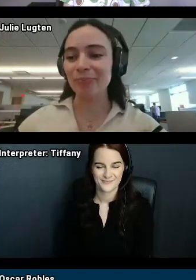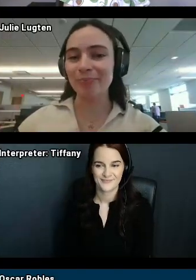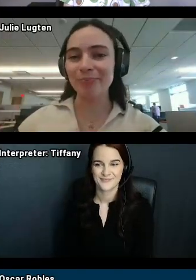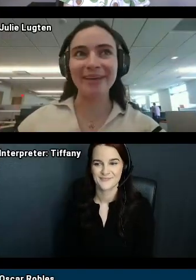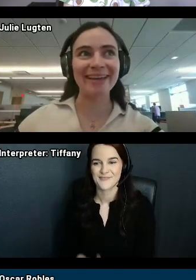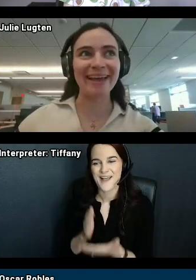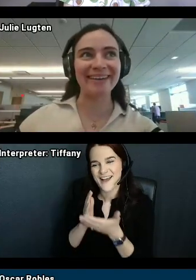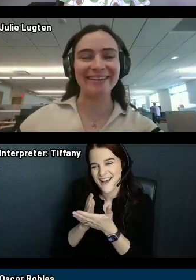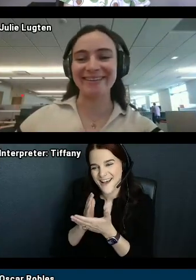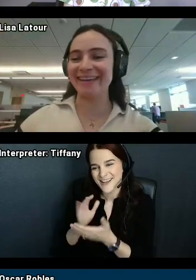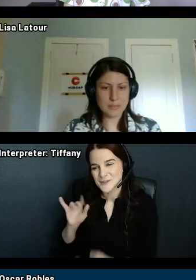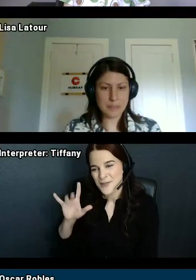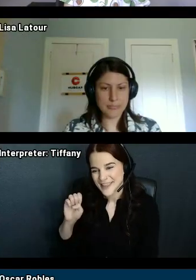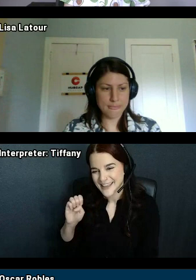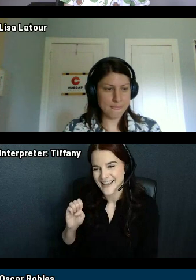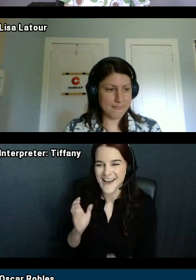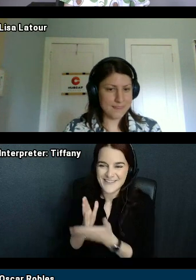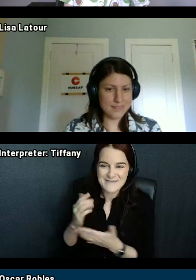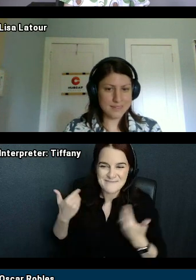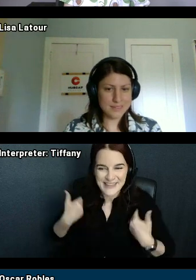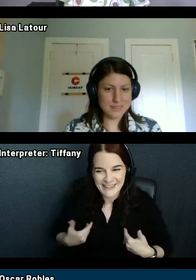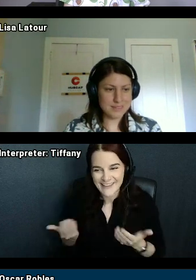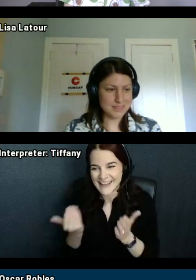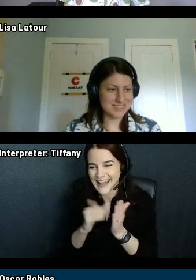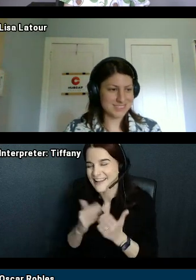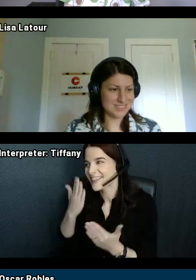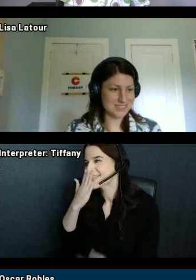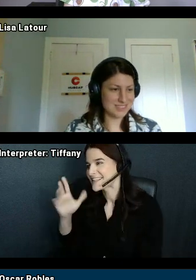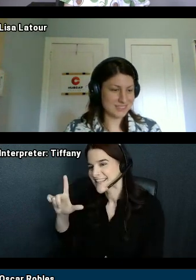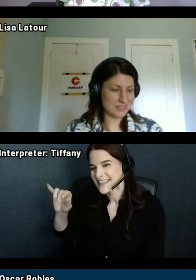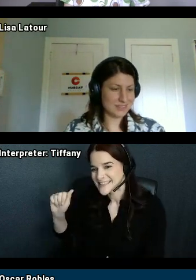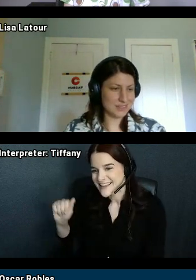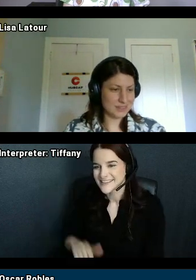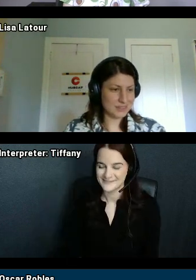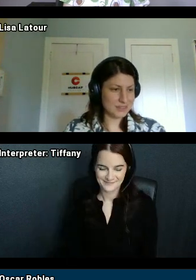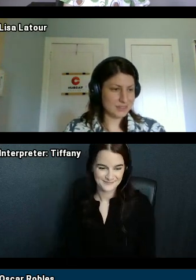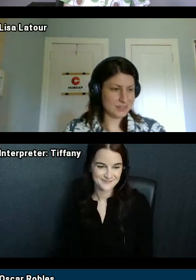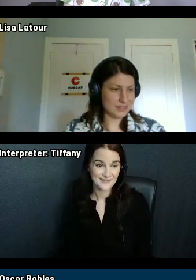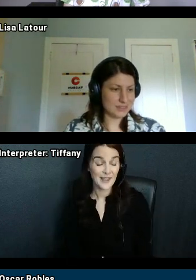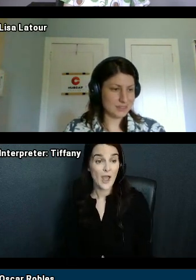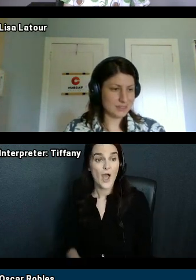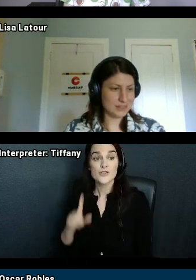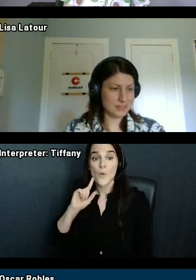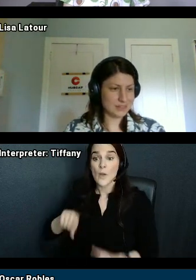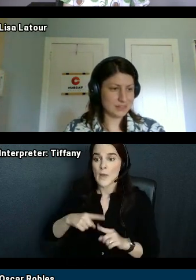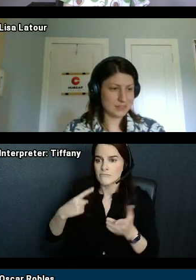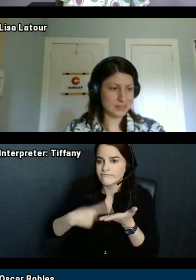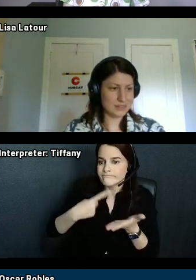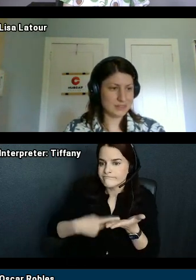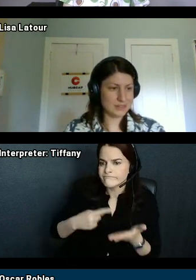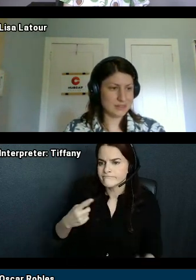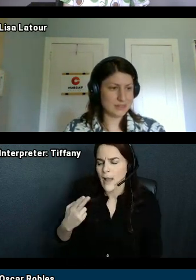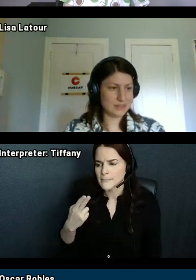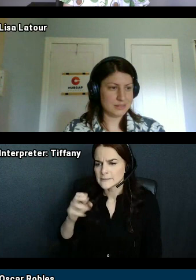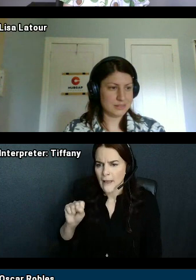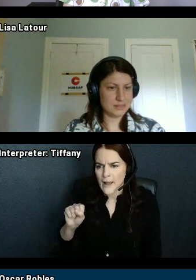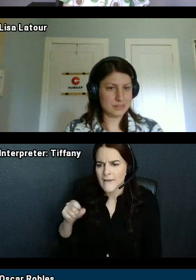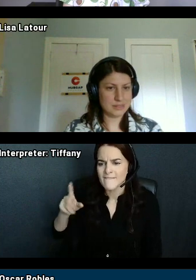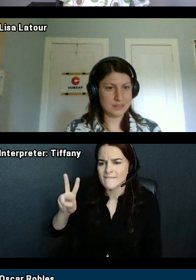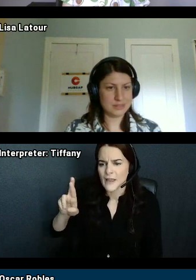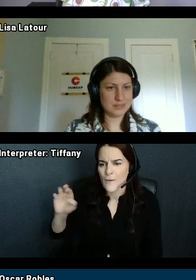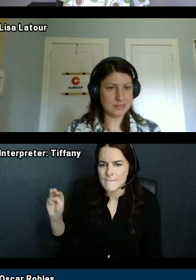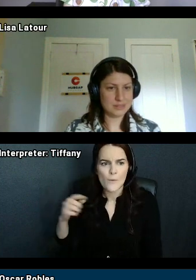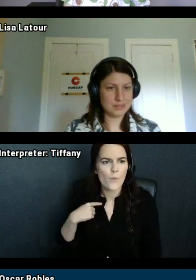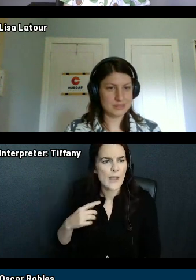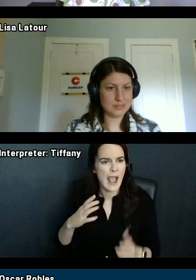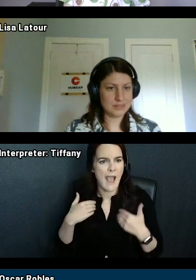All right, me again. Thanks, Lisa. So when we refer to the HubSpot CRM, we have this collapsible section